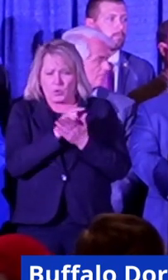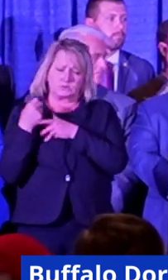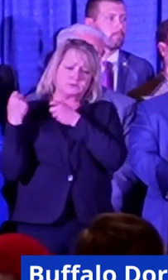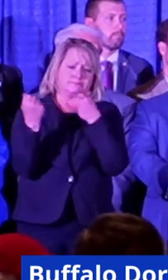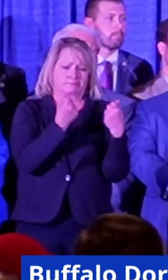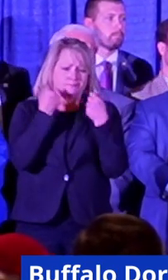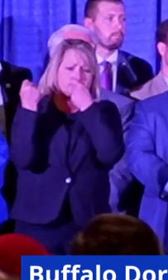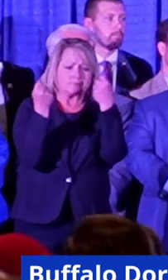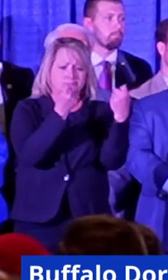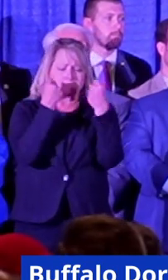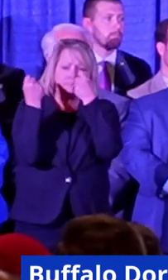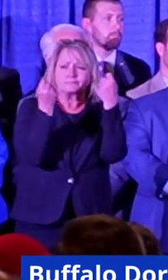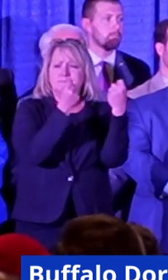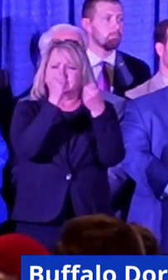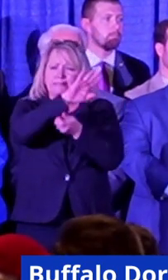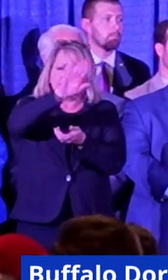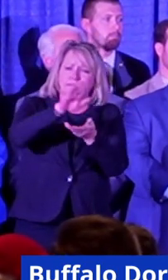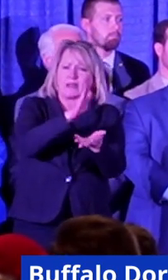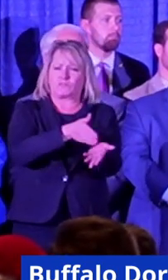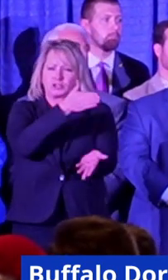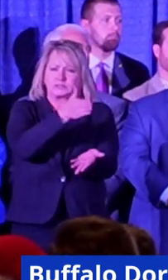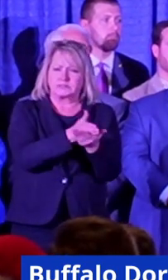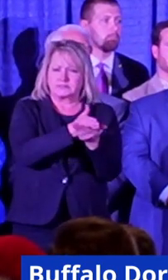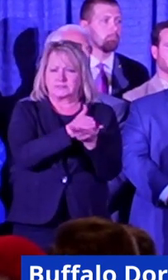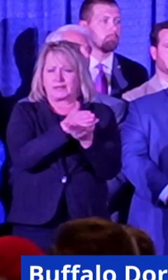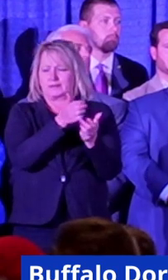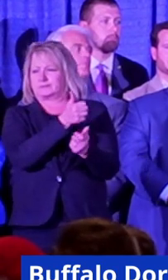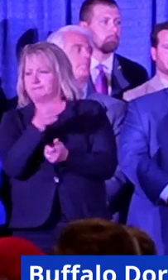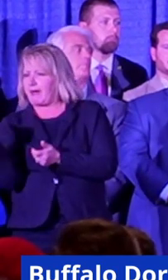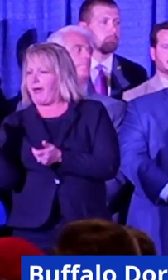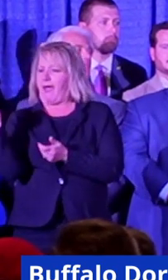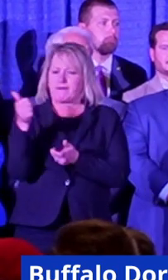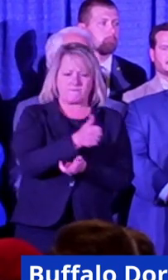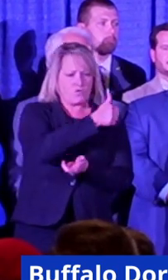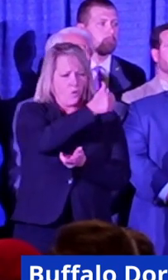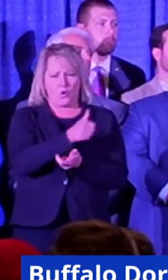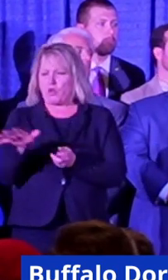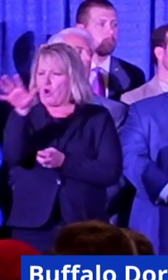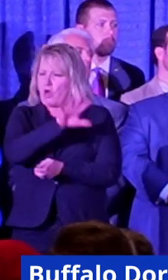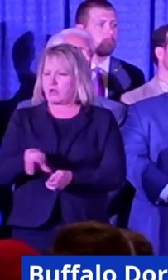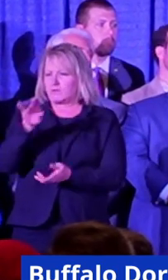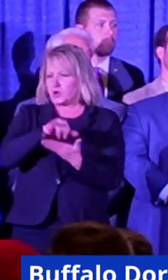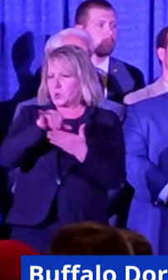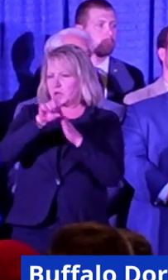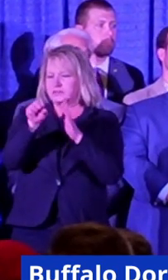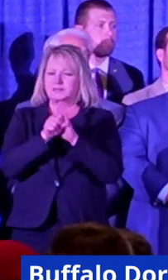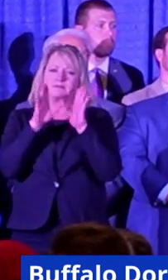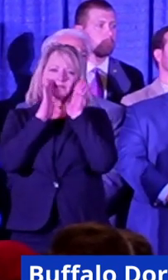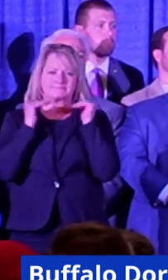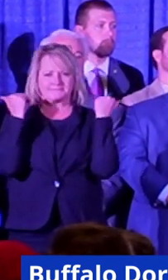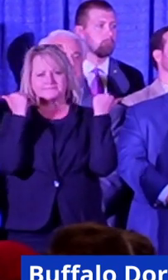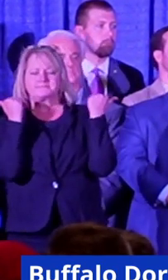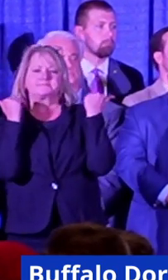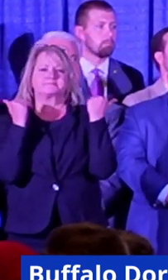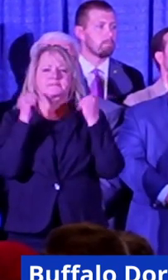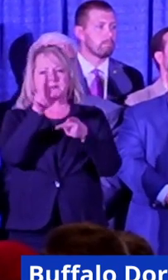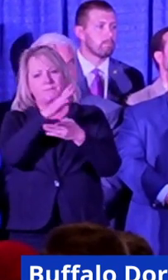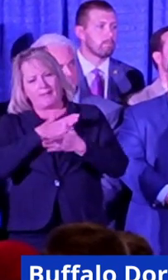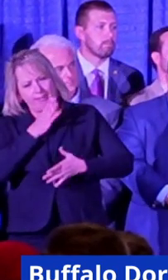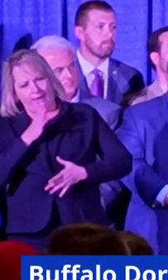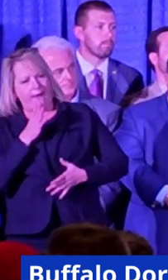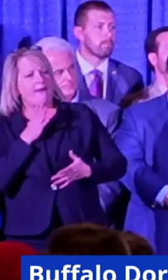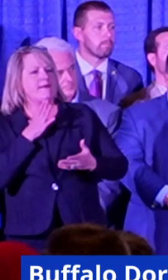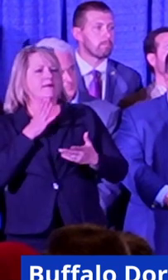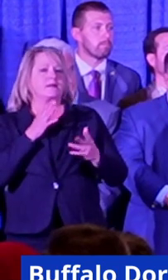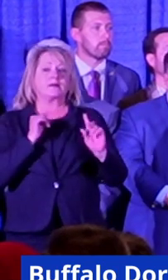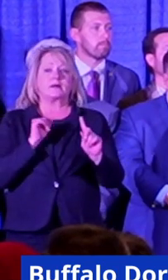all over again. She never stops going back and forth across the state. She smiles, she's polite.